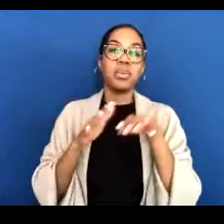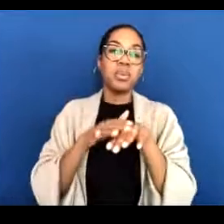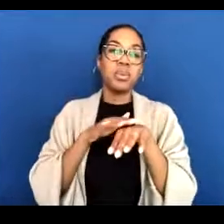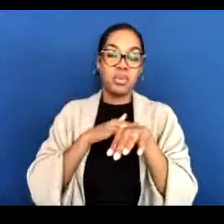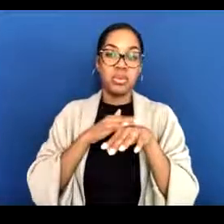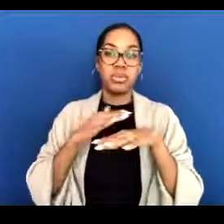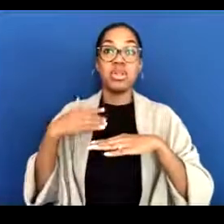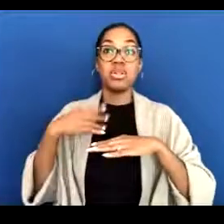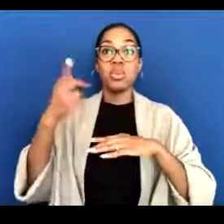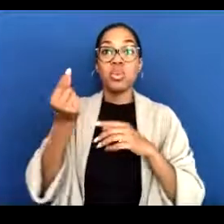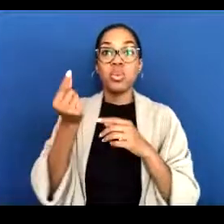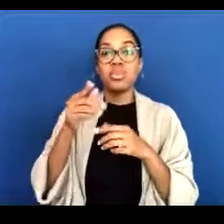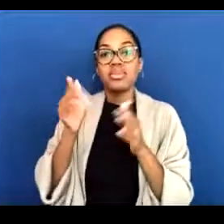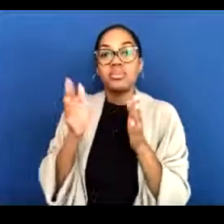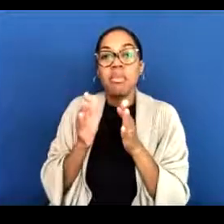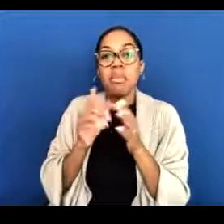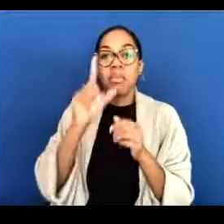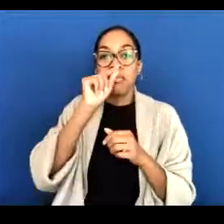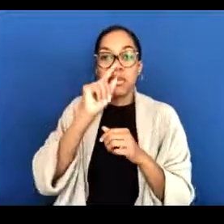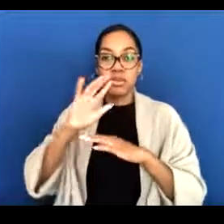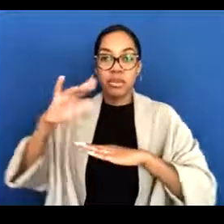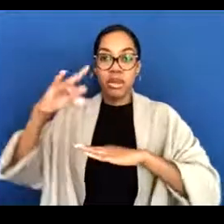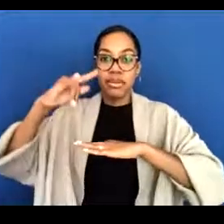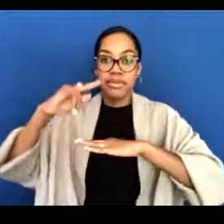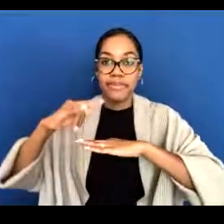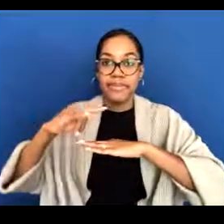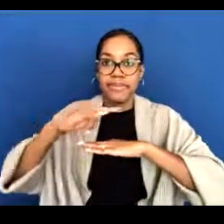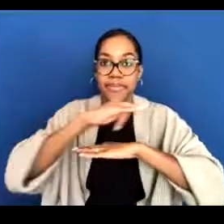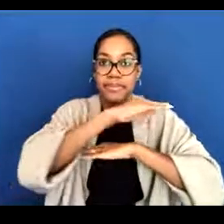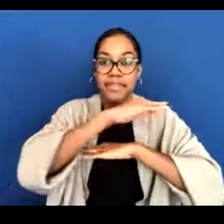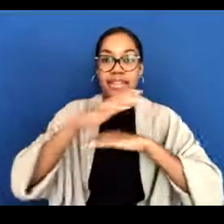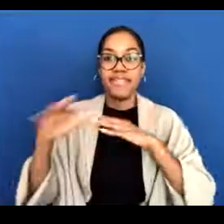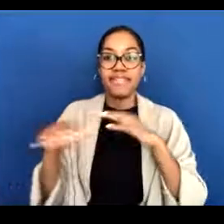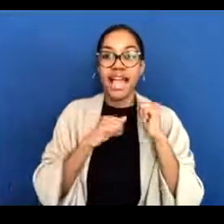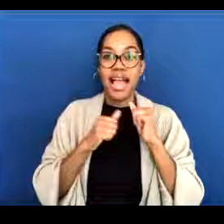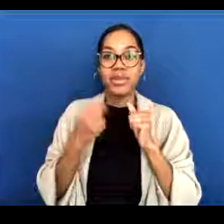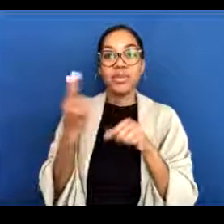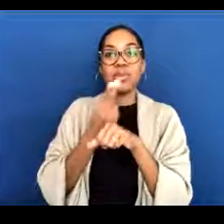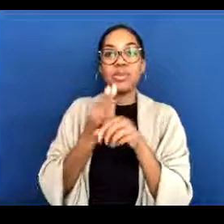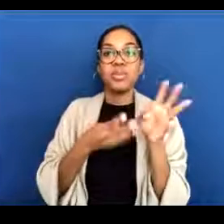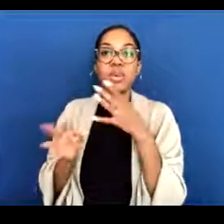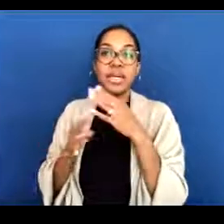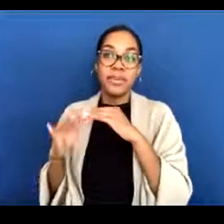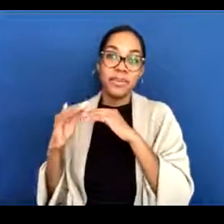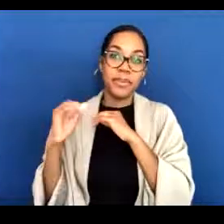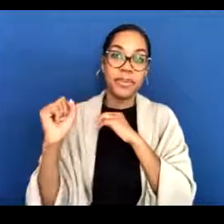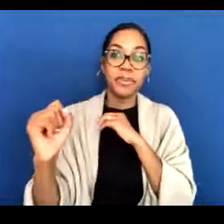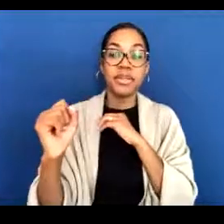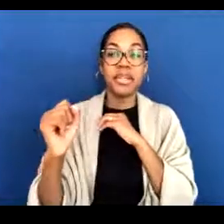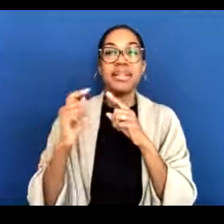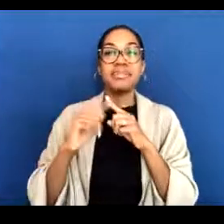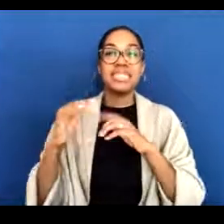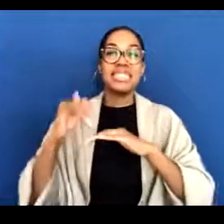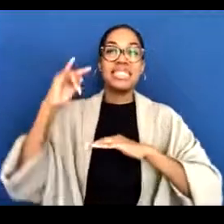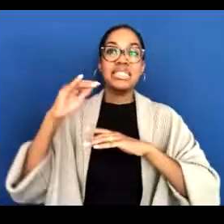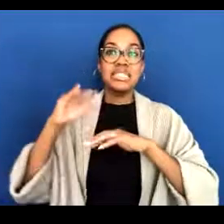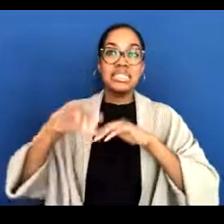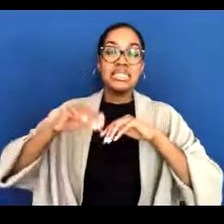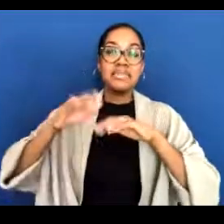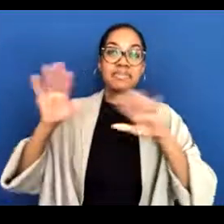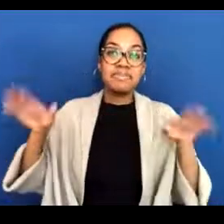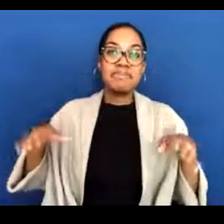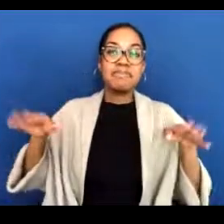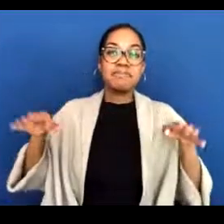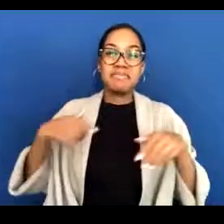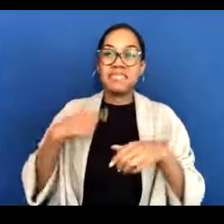to help them to move to their migration grounds faster and without expending as much energy. There's also some pretty intriguing research that suggests that birds may